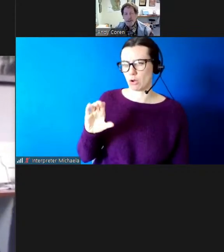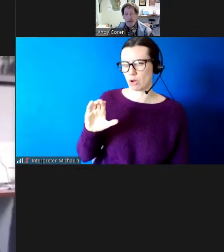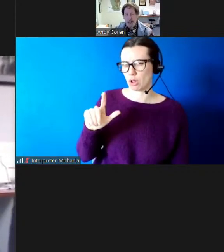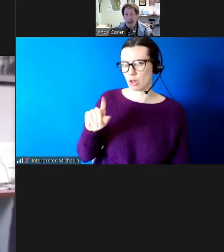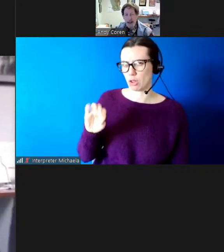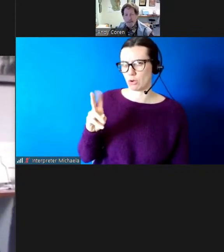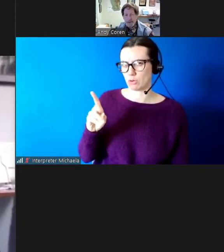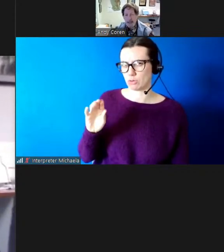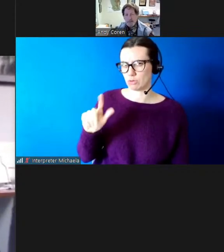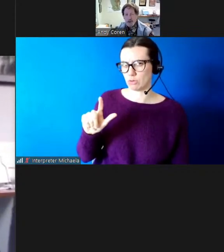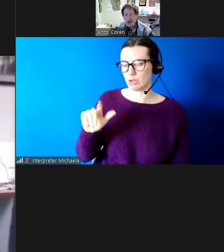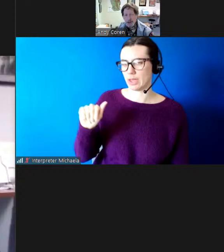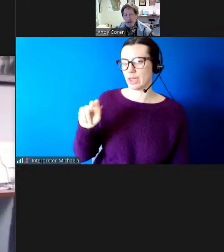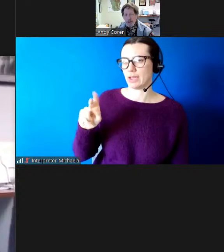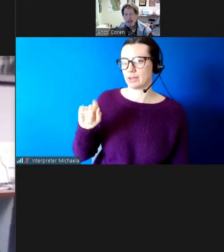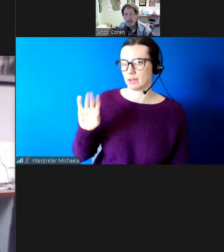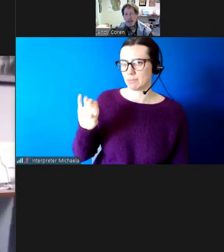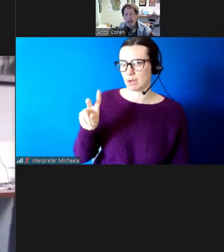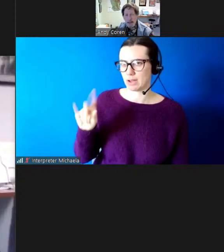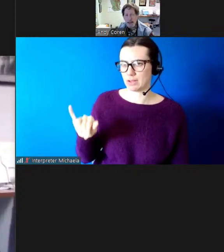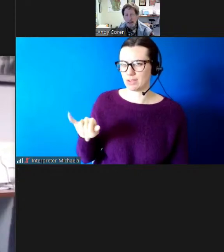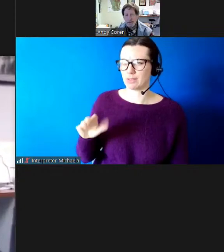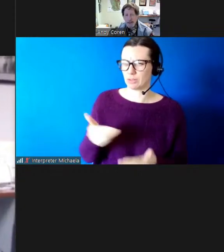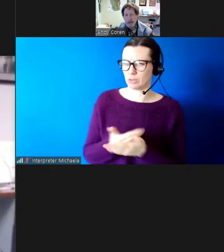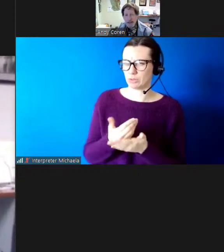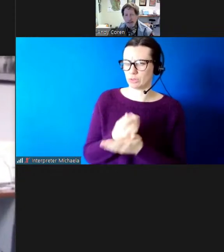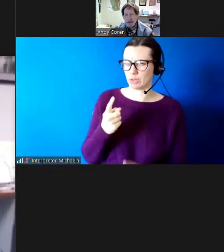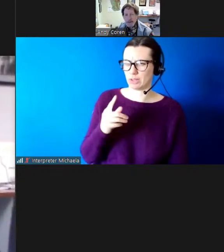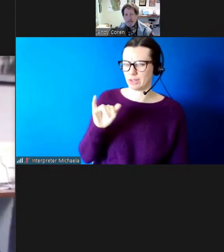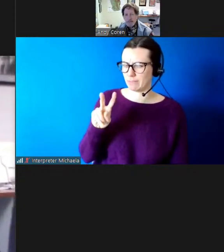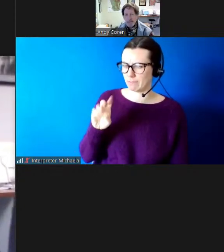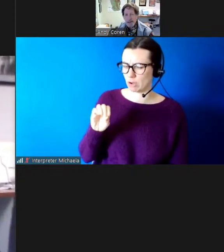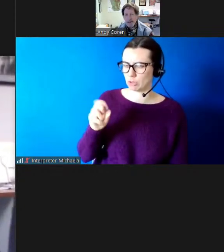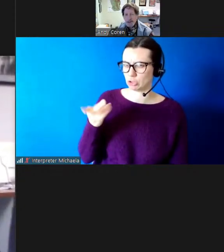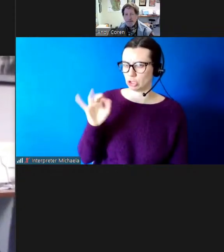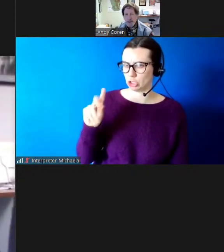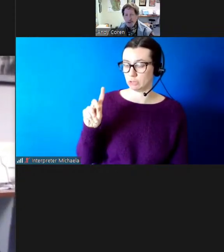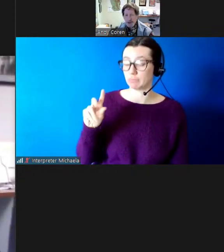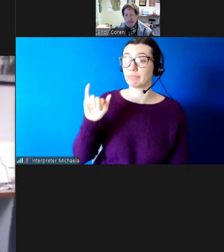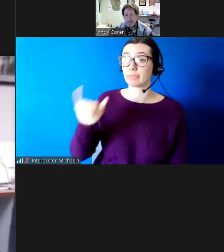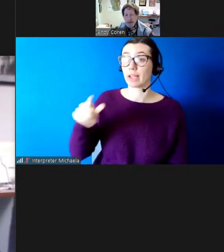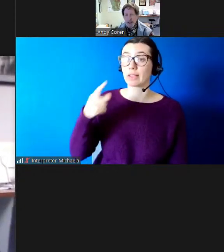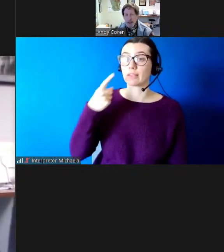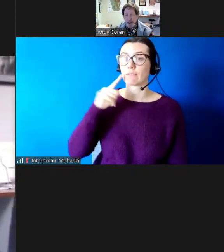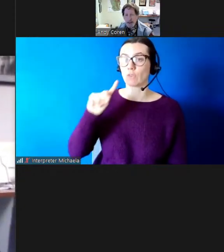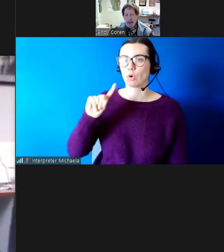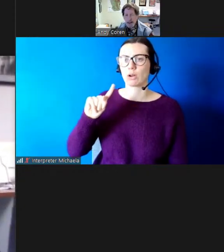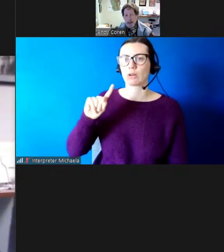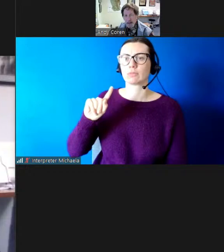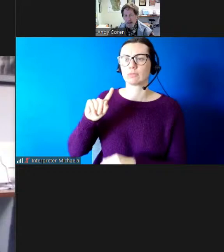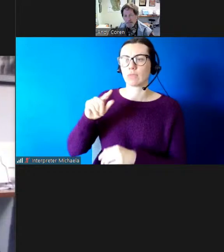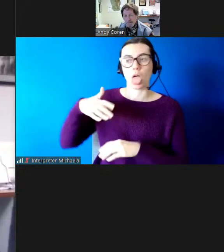newest that we have is IvoShield, and this is for pre-exposure